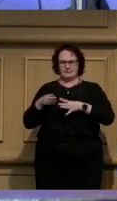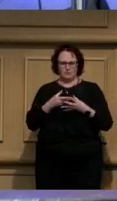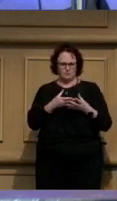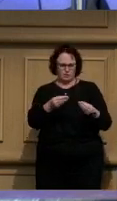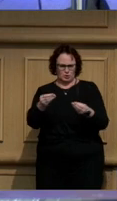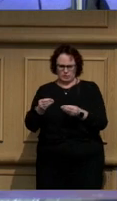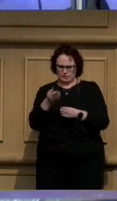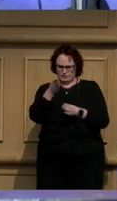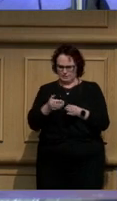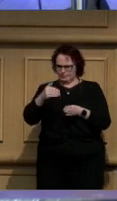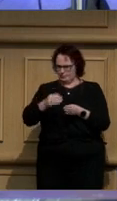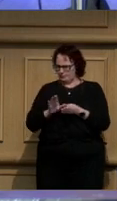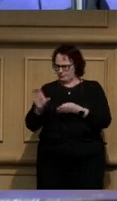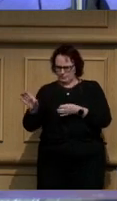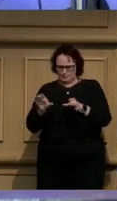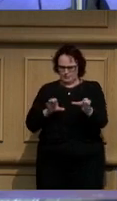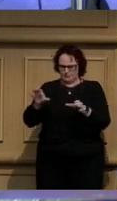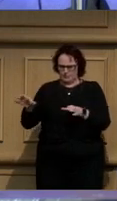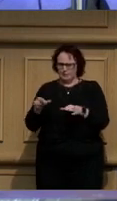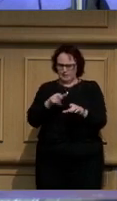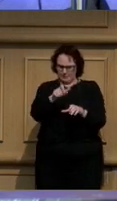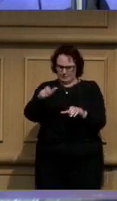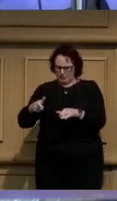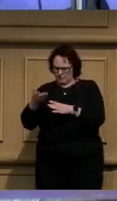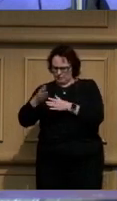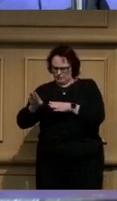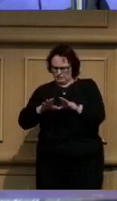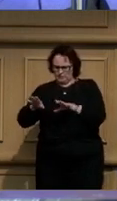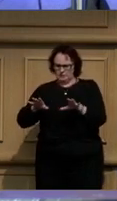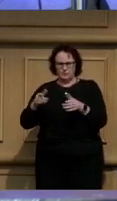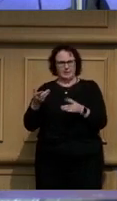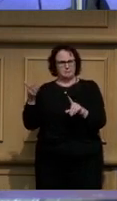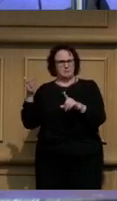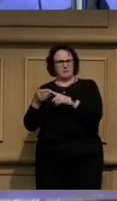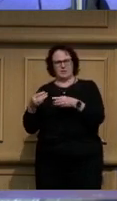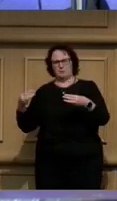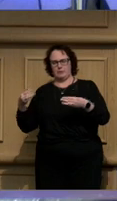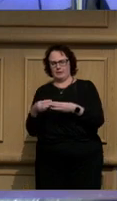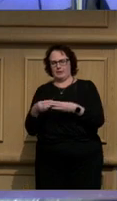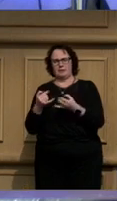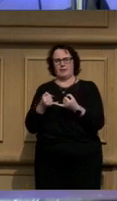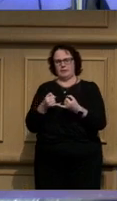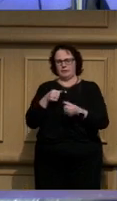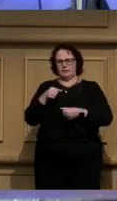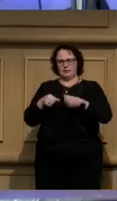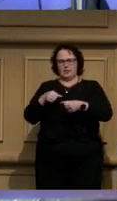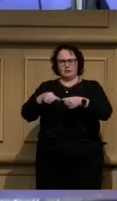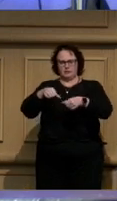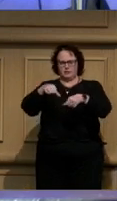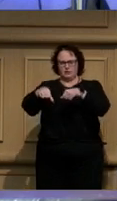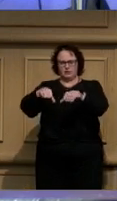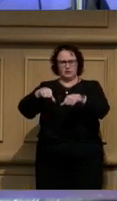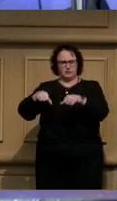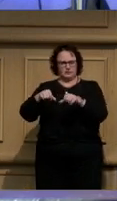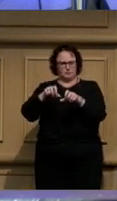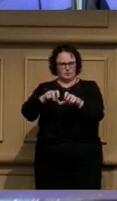and countries and populations so they can protect the chessboard. So how do you fit in as an